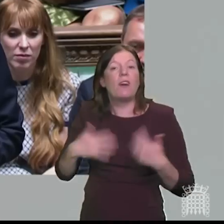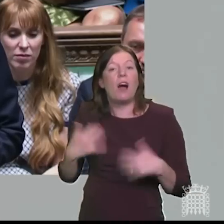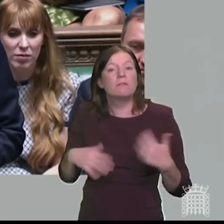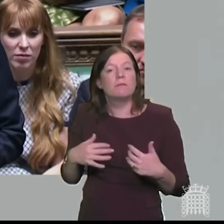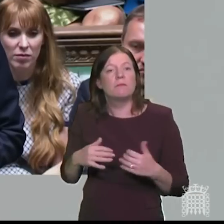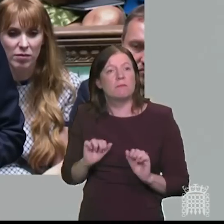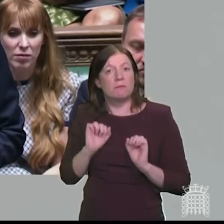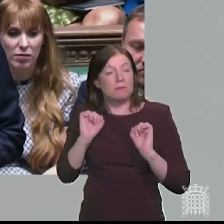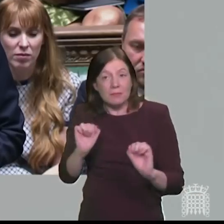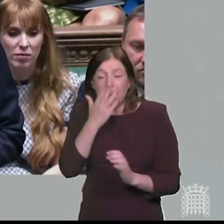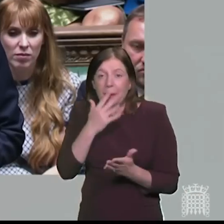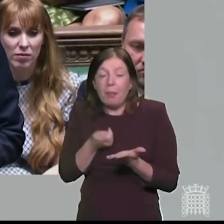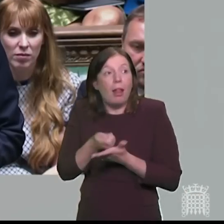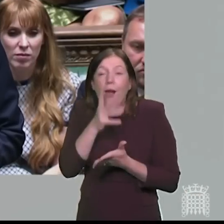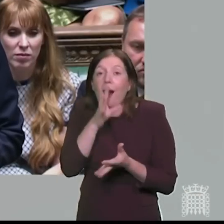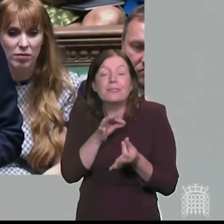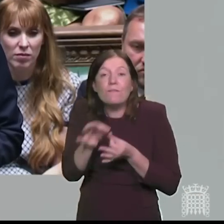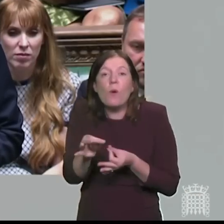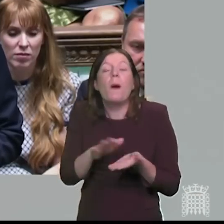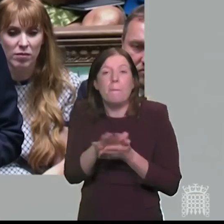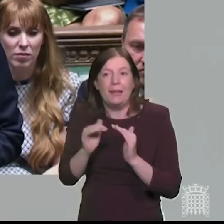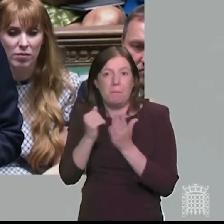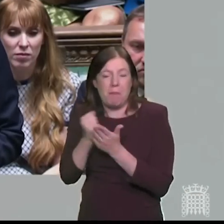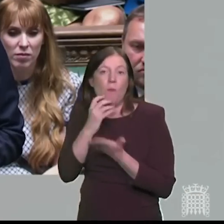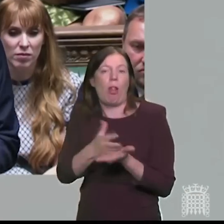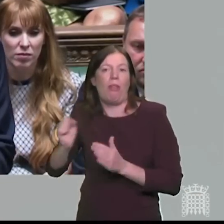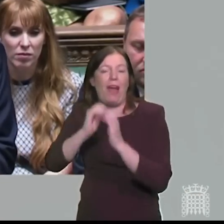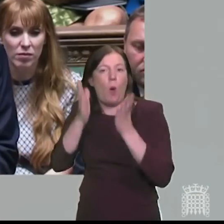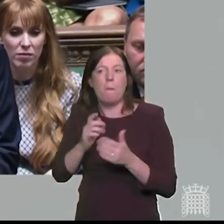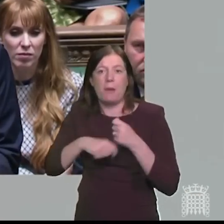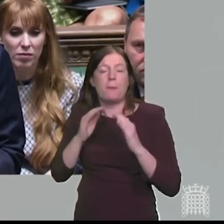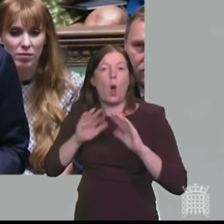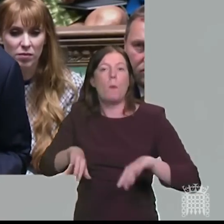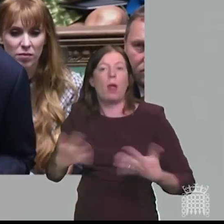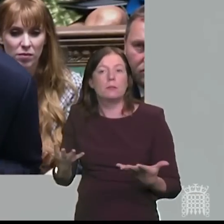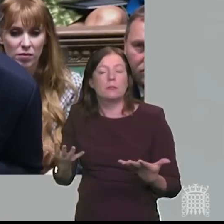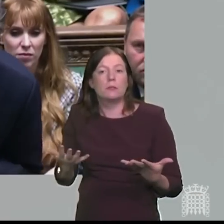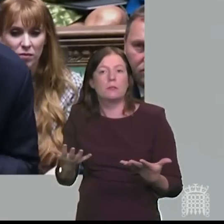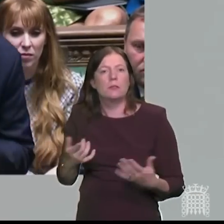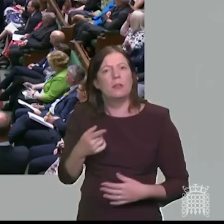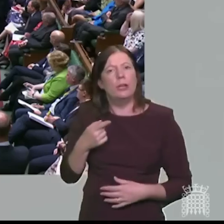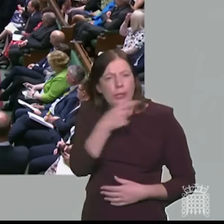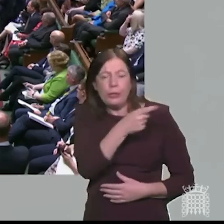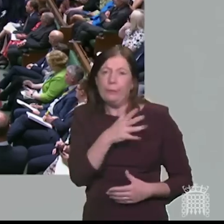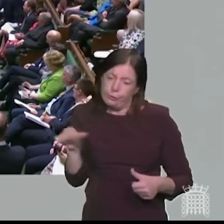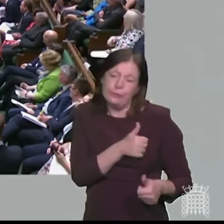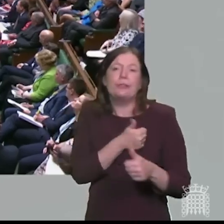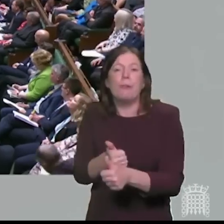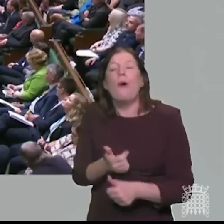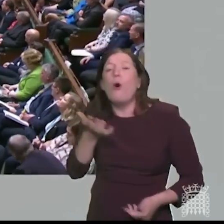will have to lose their homes before he'll stand up for the people his party have pushed into economic misery?